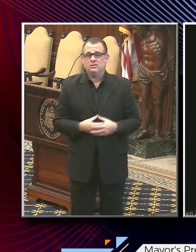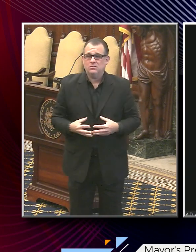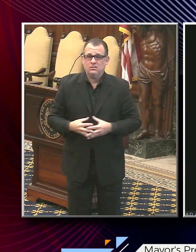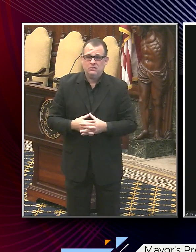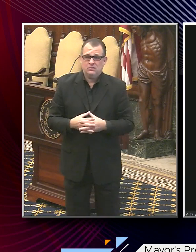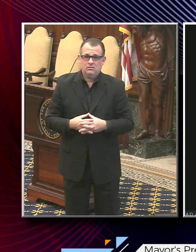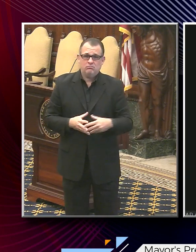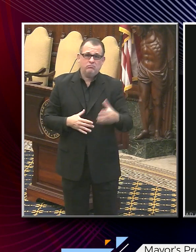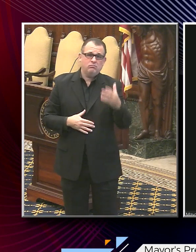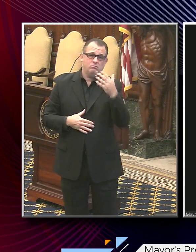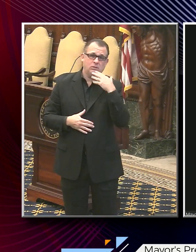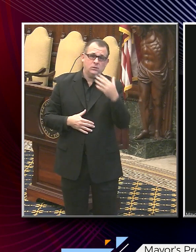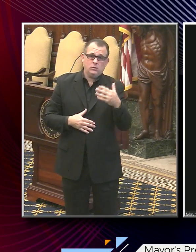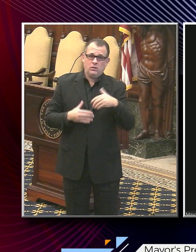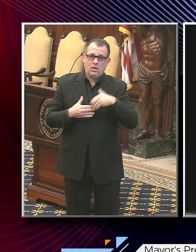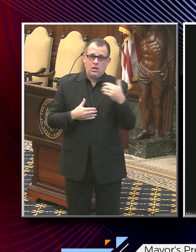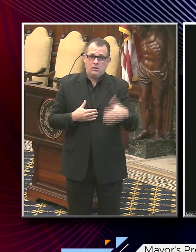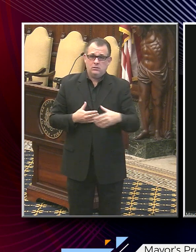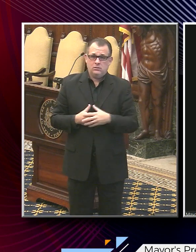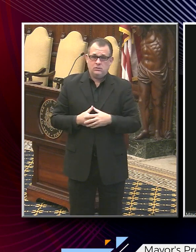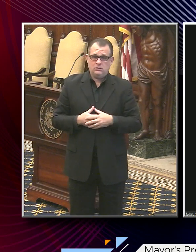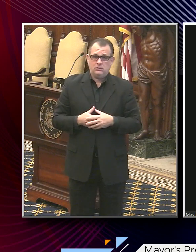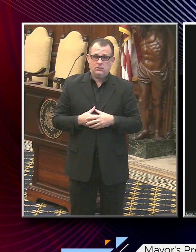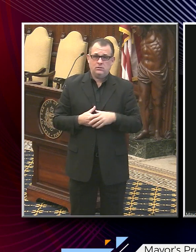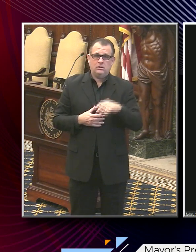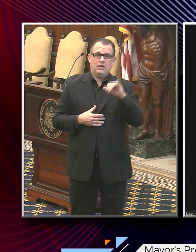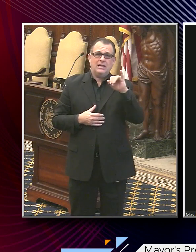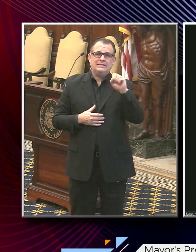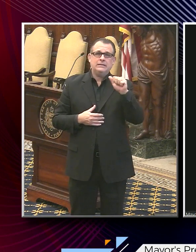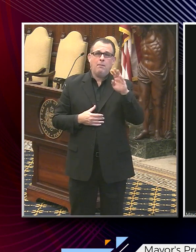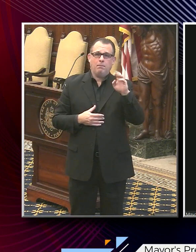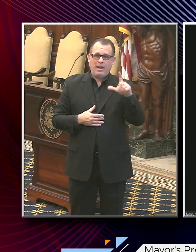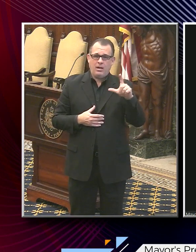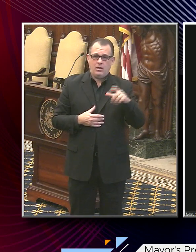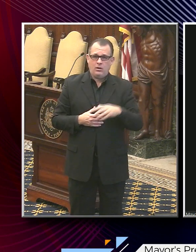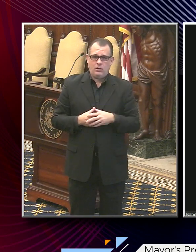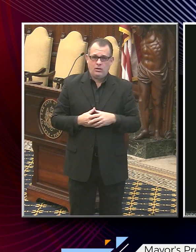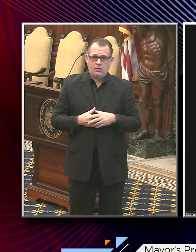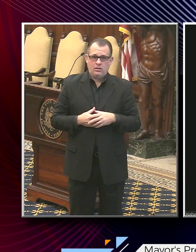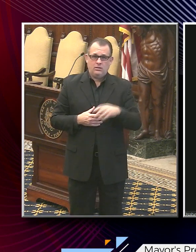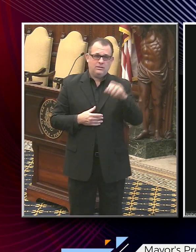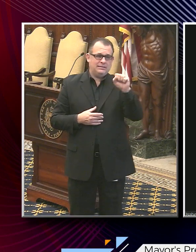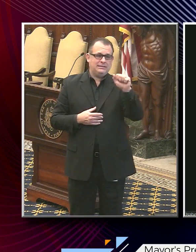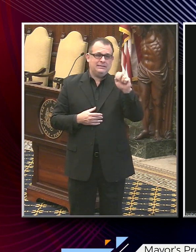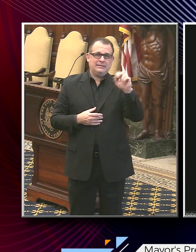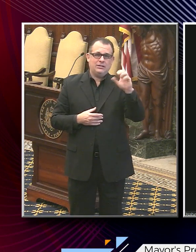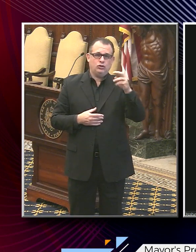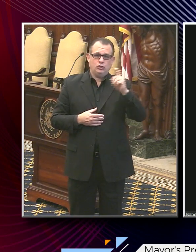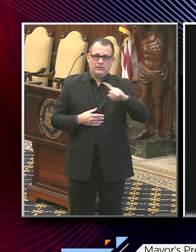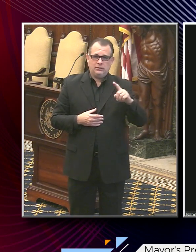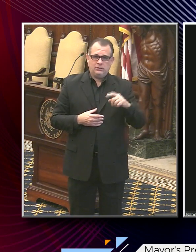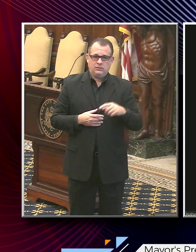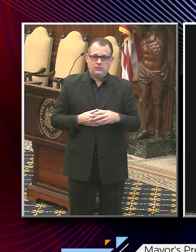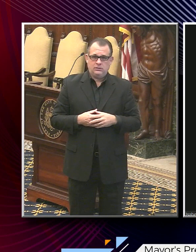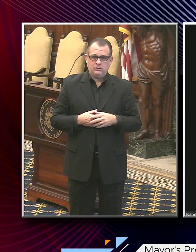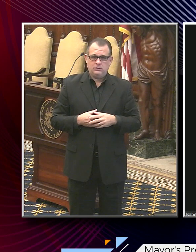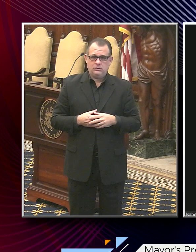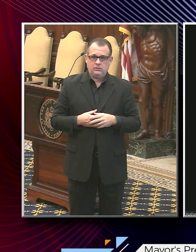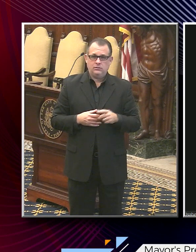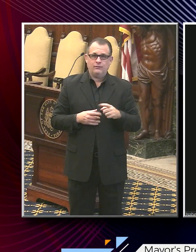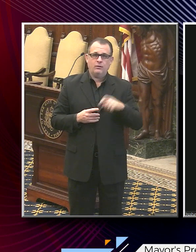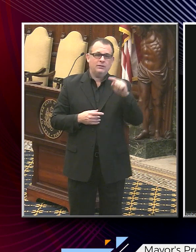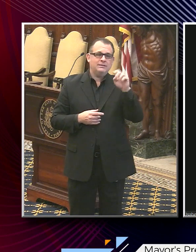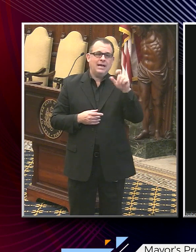Thank you, A.D. Let's go now to Isabel Sanchez of Telemundo. Hello, Armando. Mi